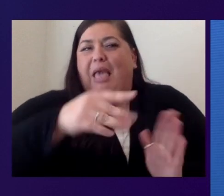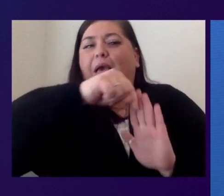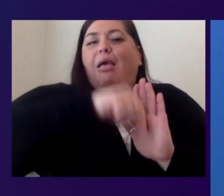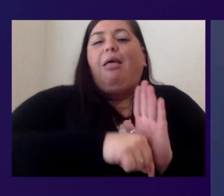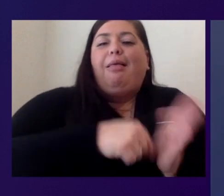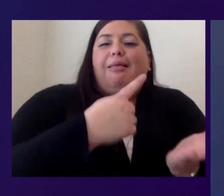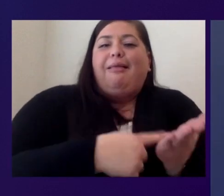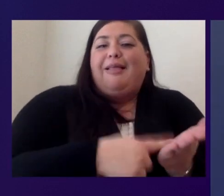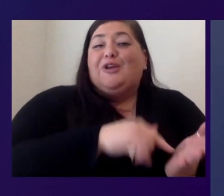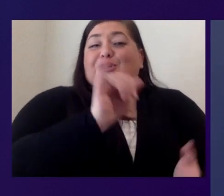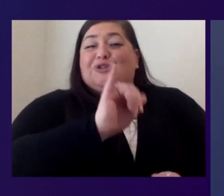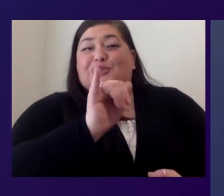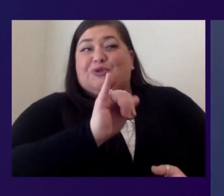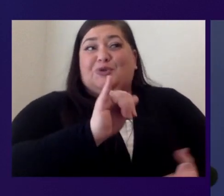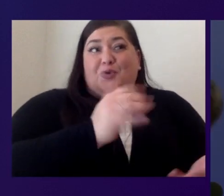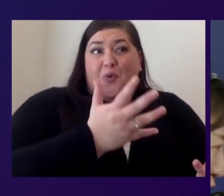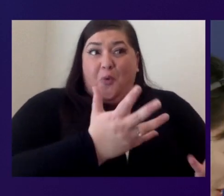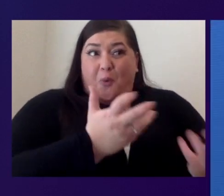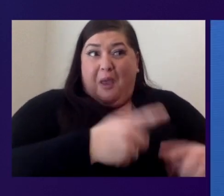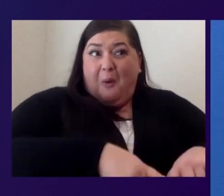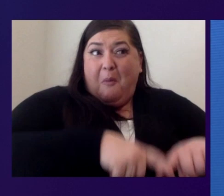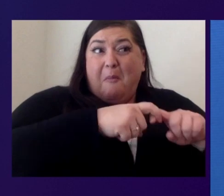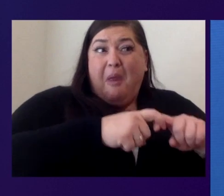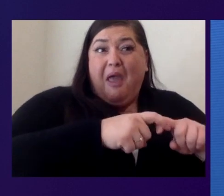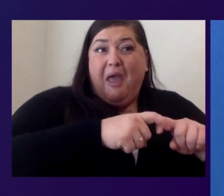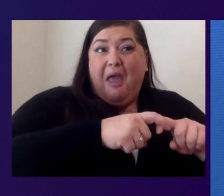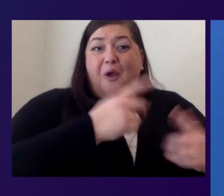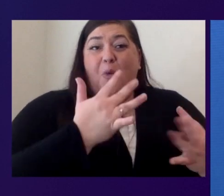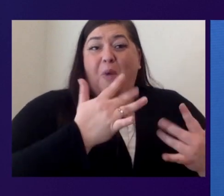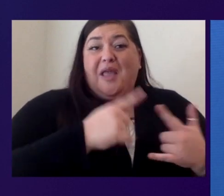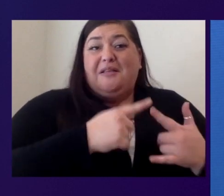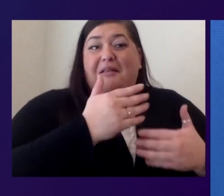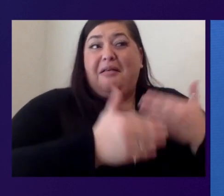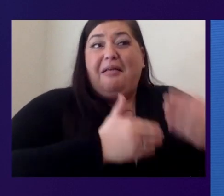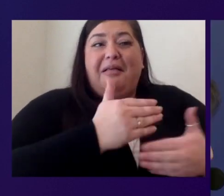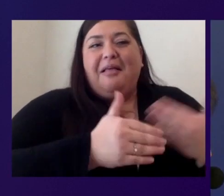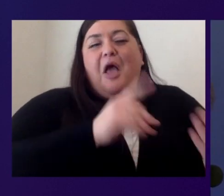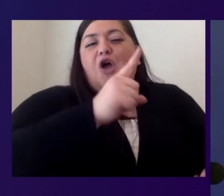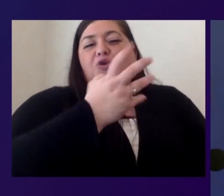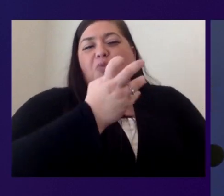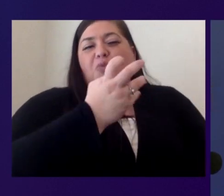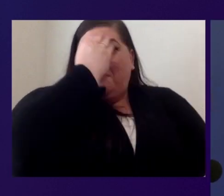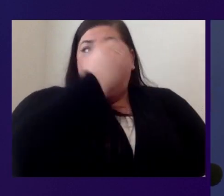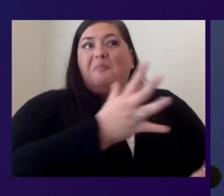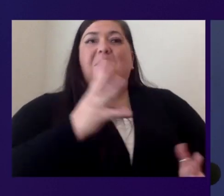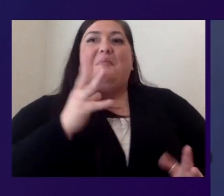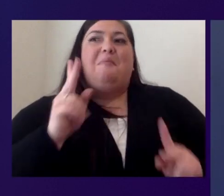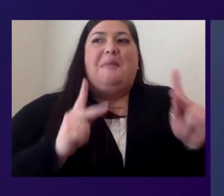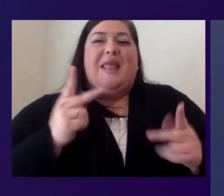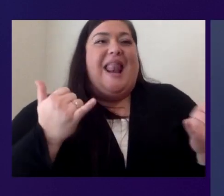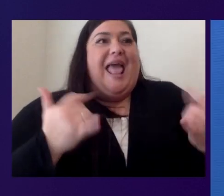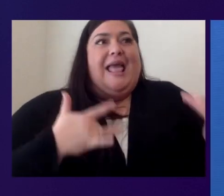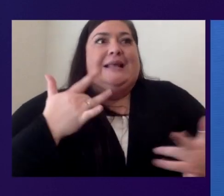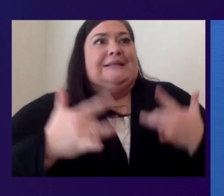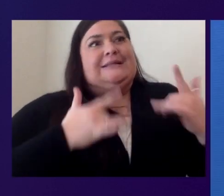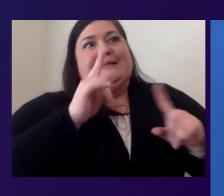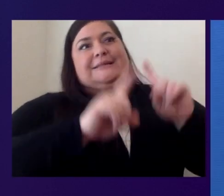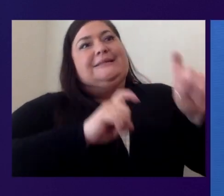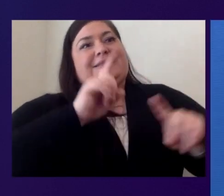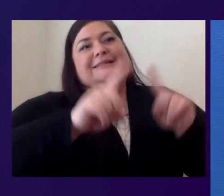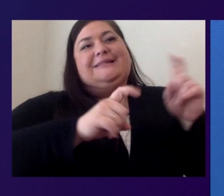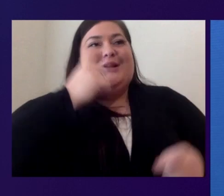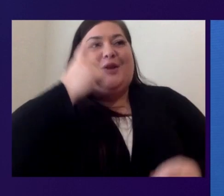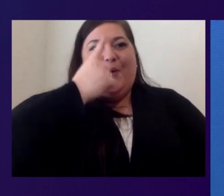we can pause and wait until we get to that slide. Sure. But I just wanted you to know, people are already wondering. You guys are ahead of me.